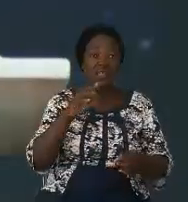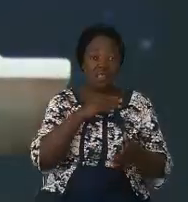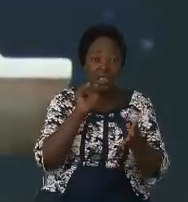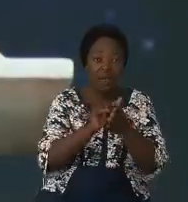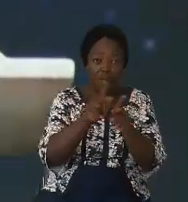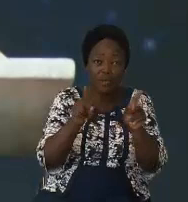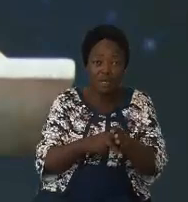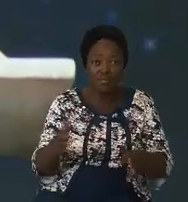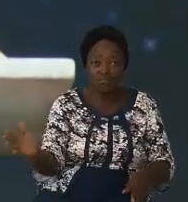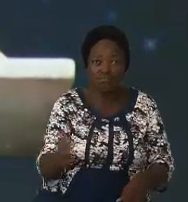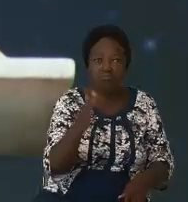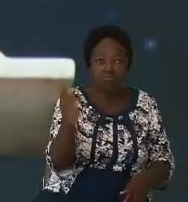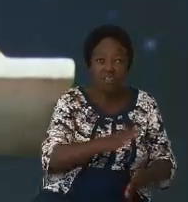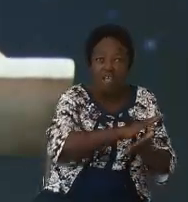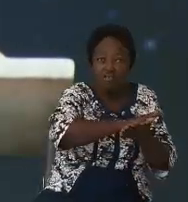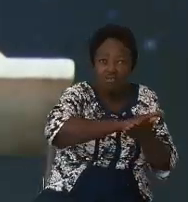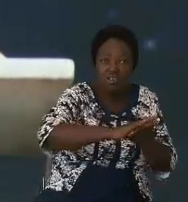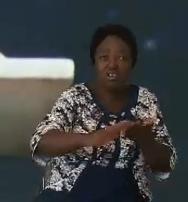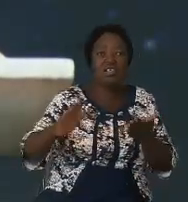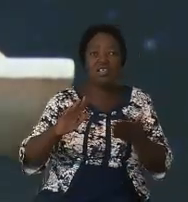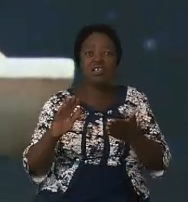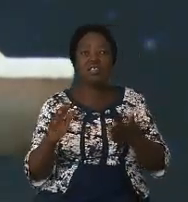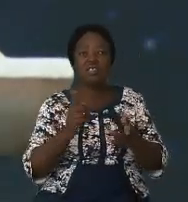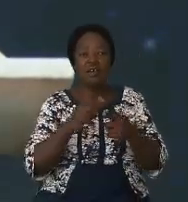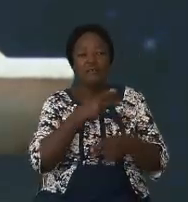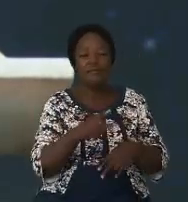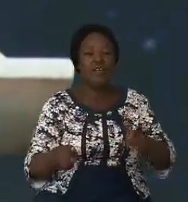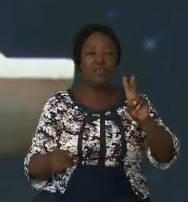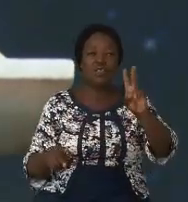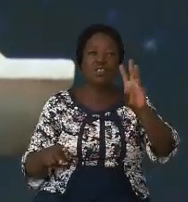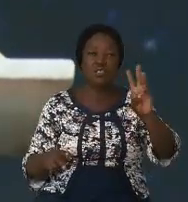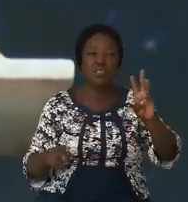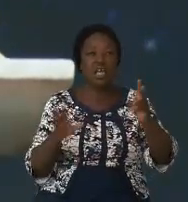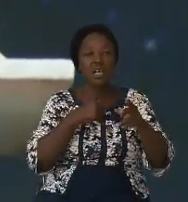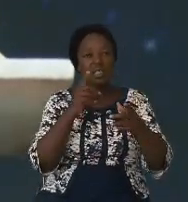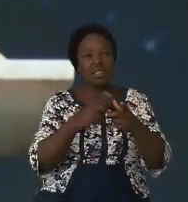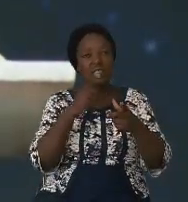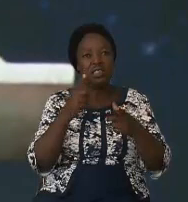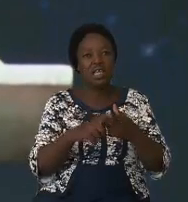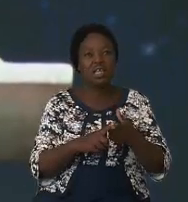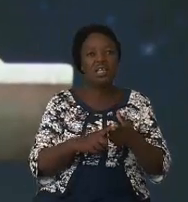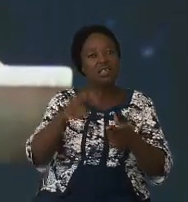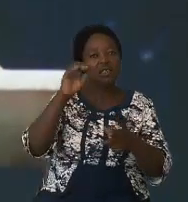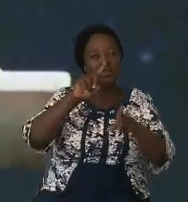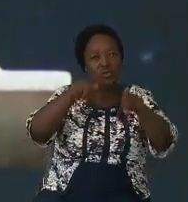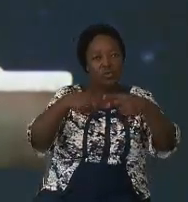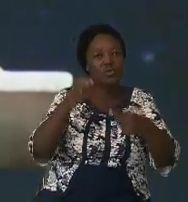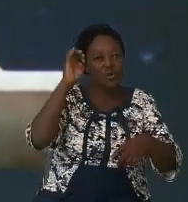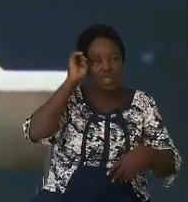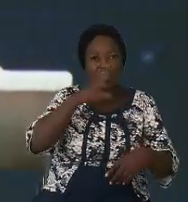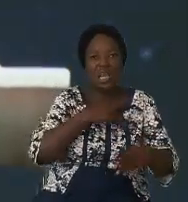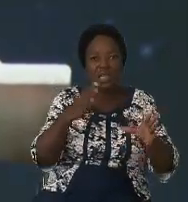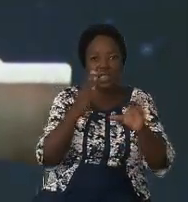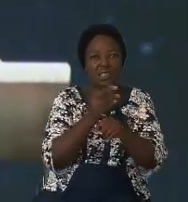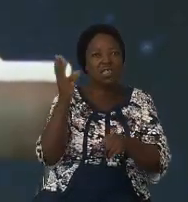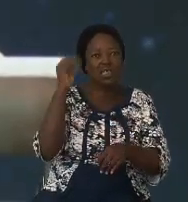he findeth a sweat and garnished empty. And then in verse 26, it says,